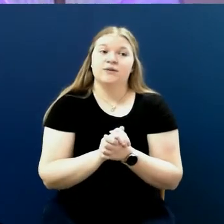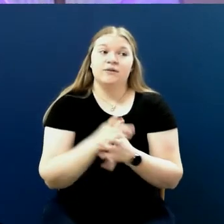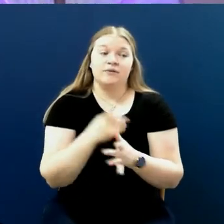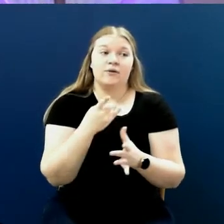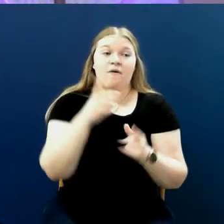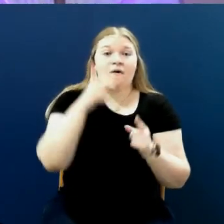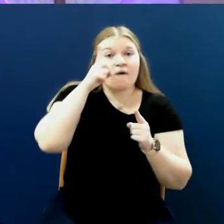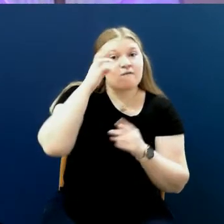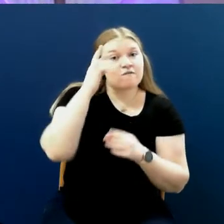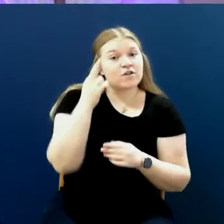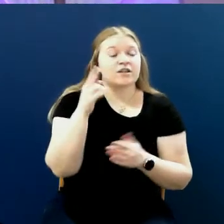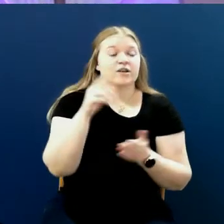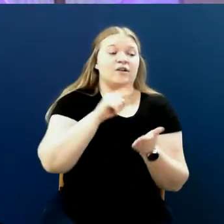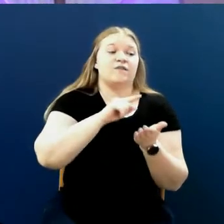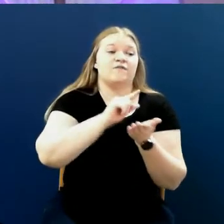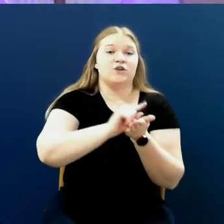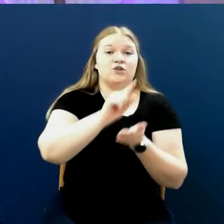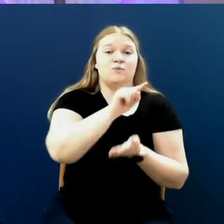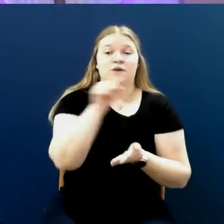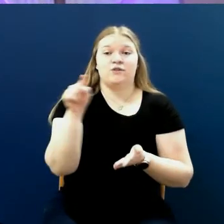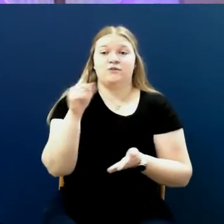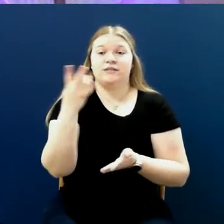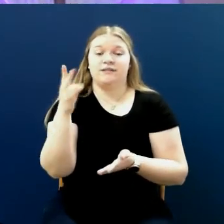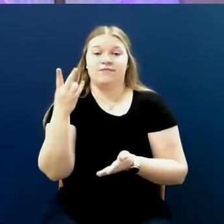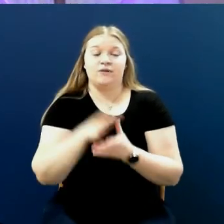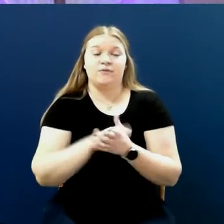willing, verses 1 through 17. What I want to do is